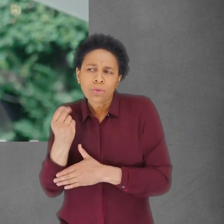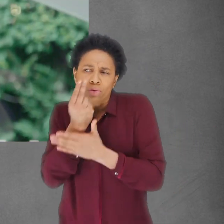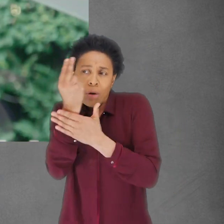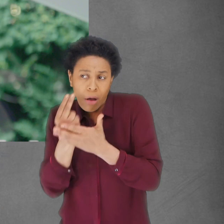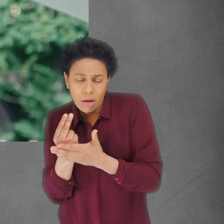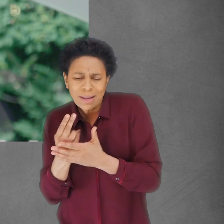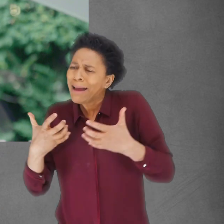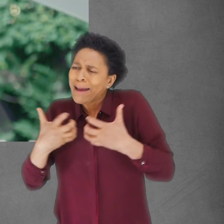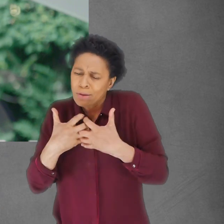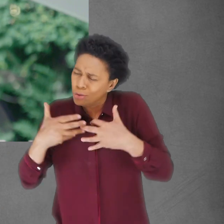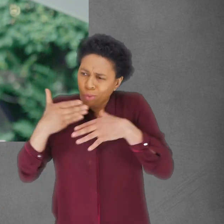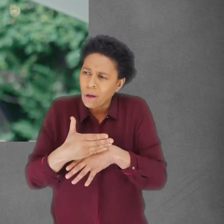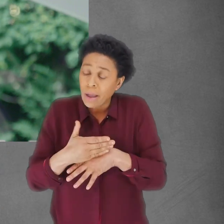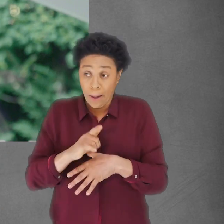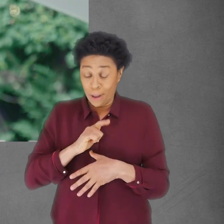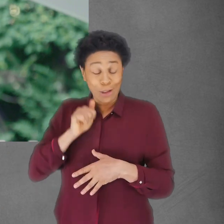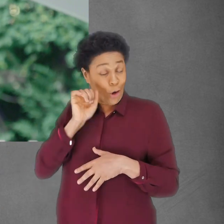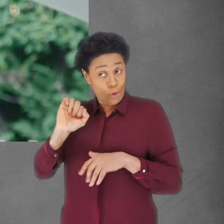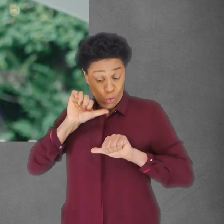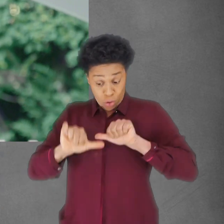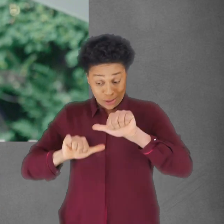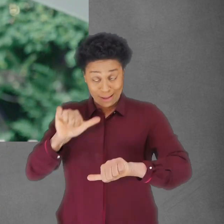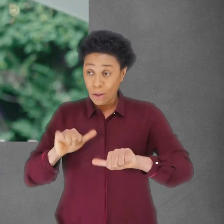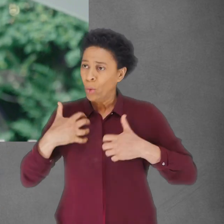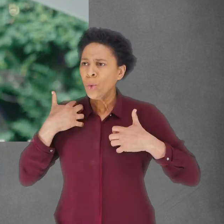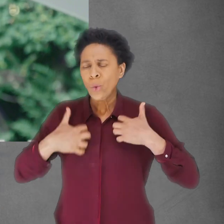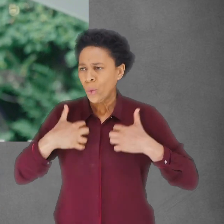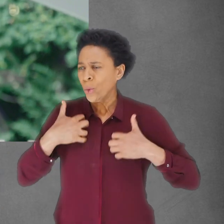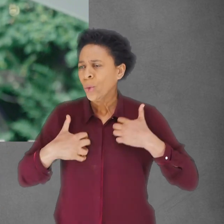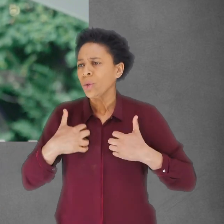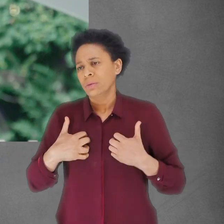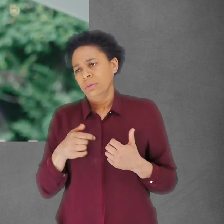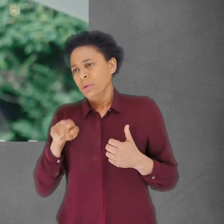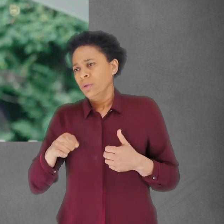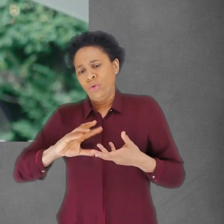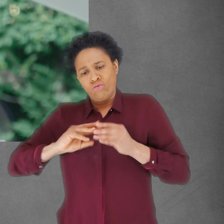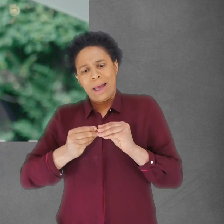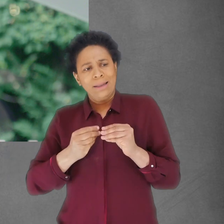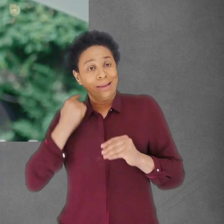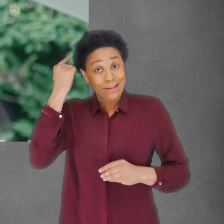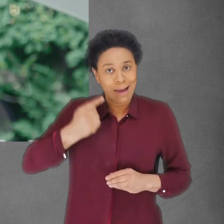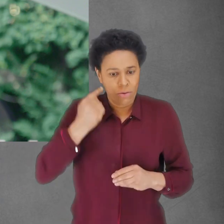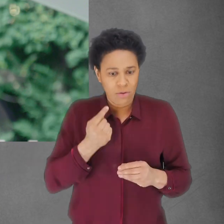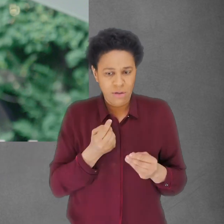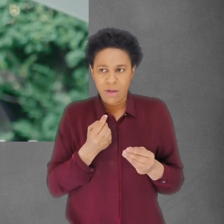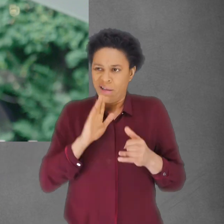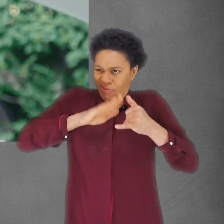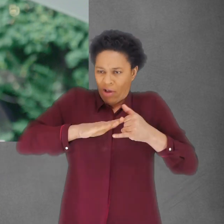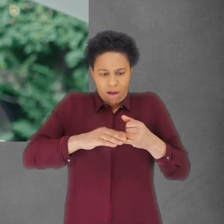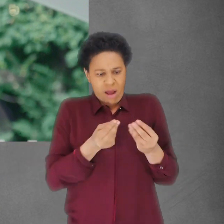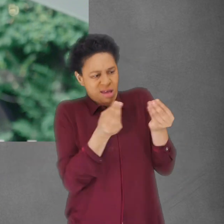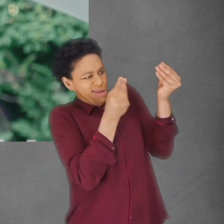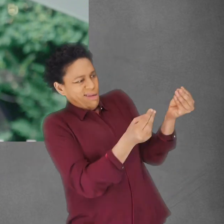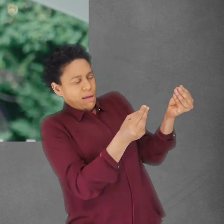it's a very interesting process that you go through when you sort of arrived at the sound piece, but there's